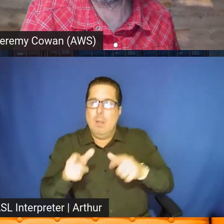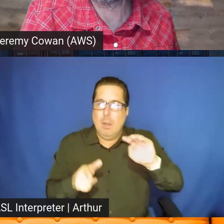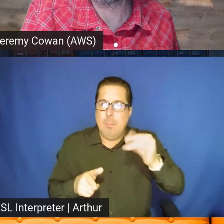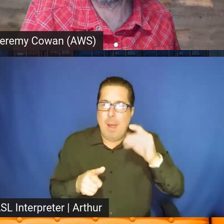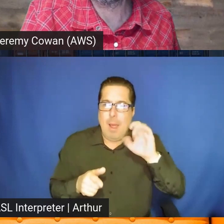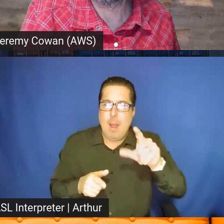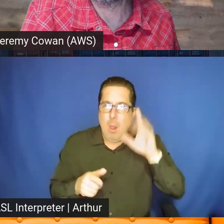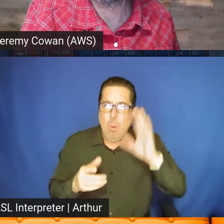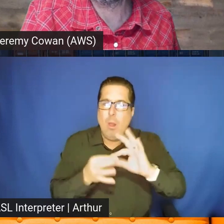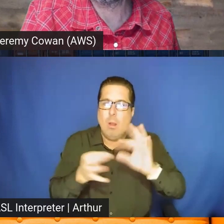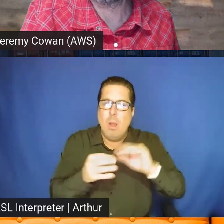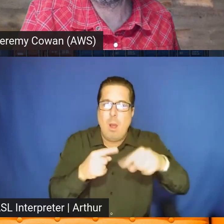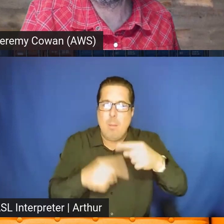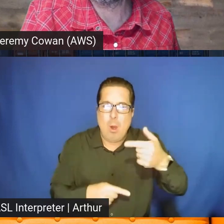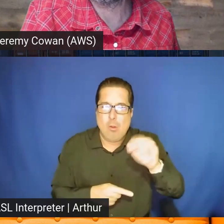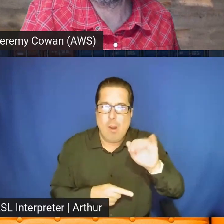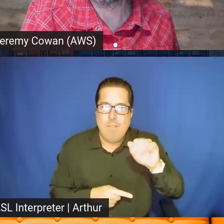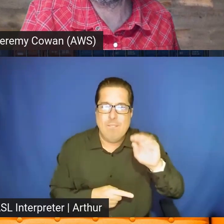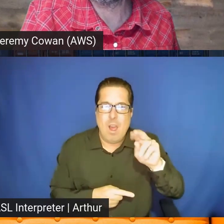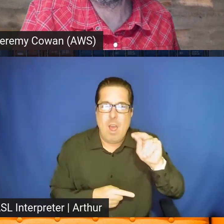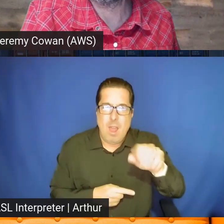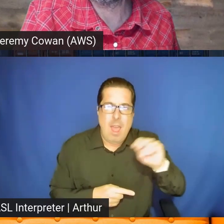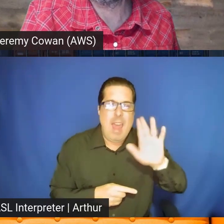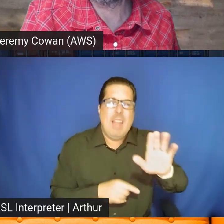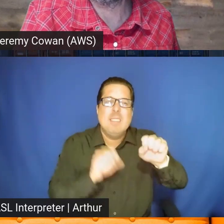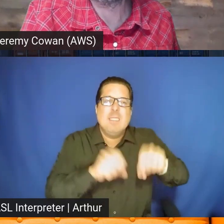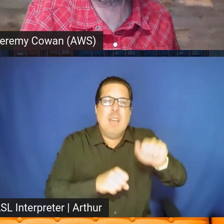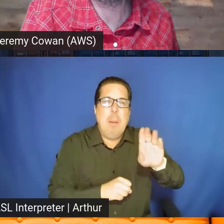observability. So we'll jump to one more video,